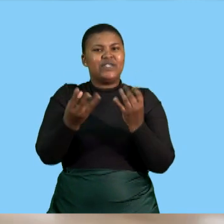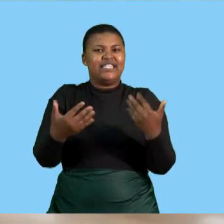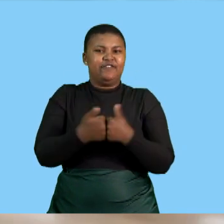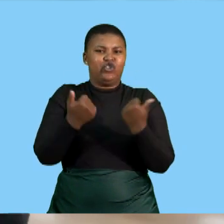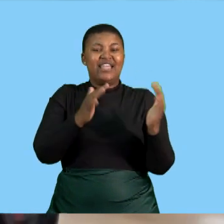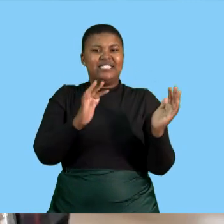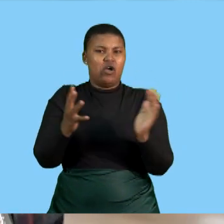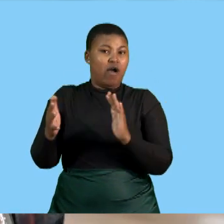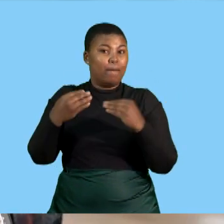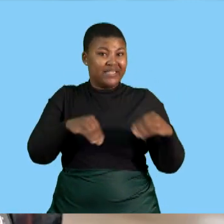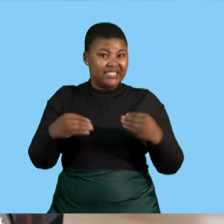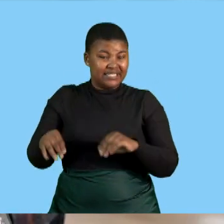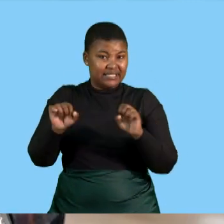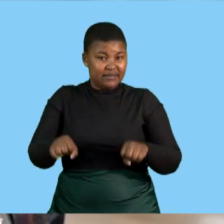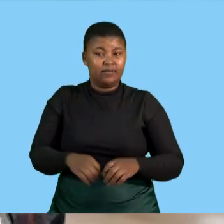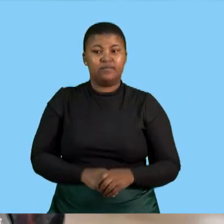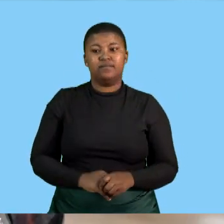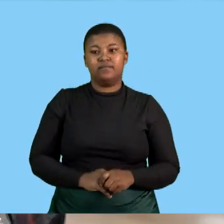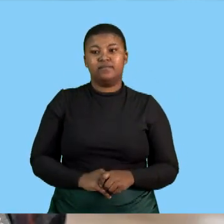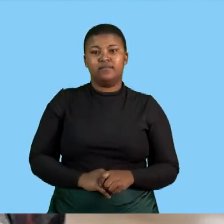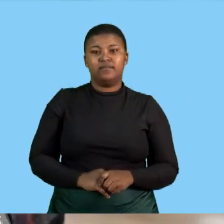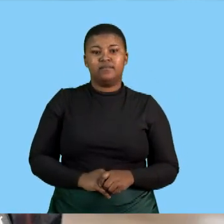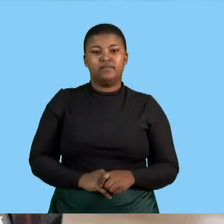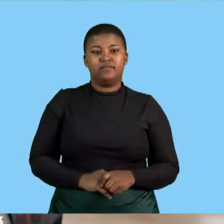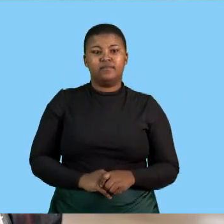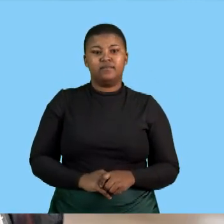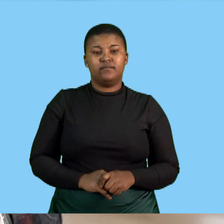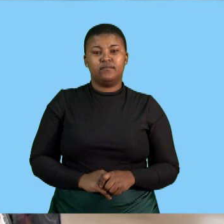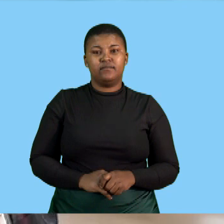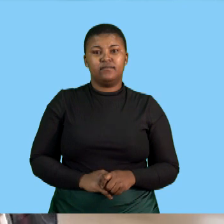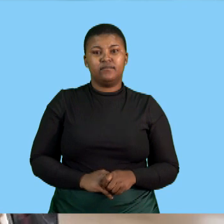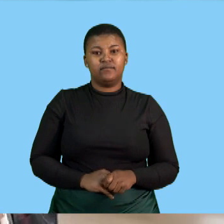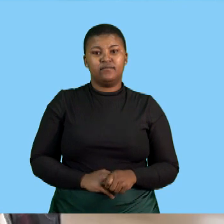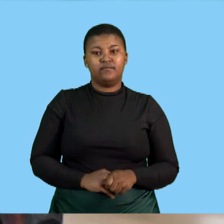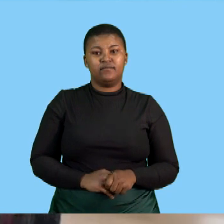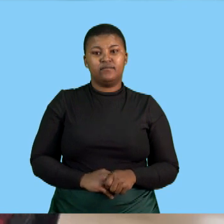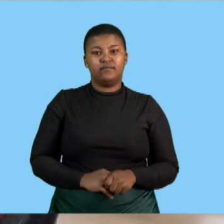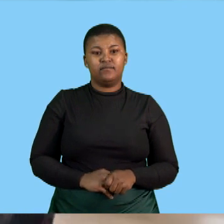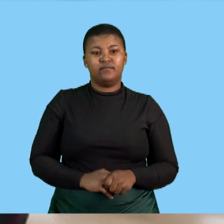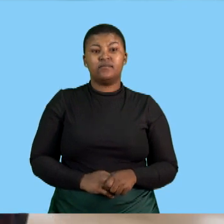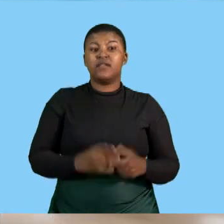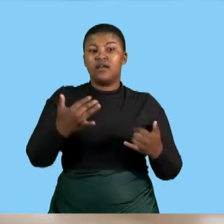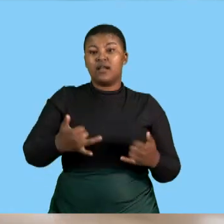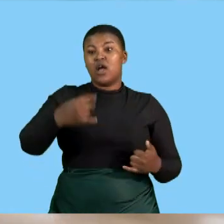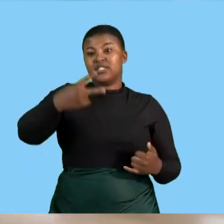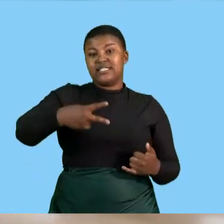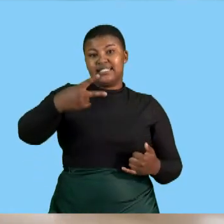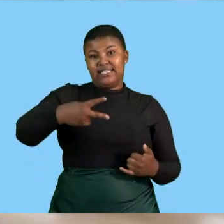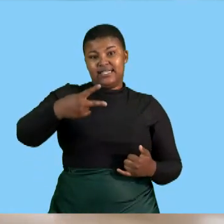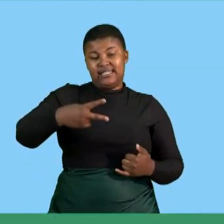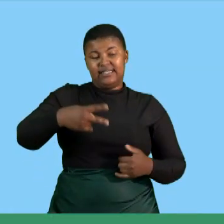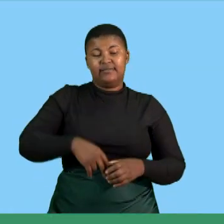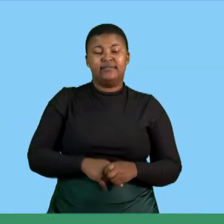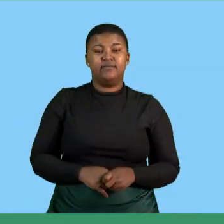challenges to the business. So let's continue on And then the second one, the B one,